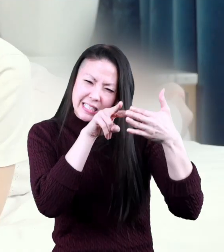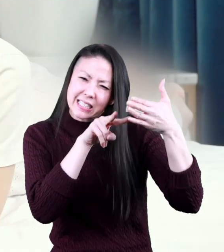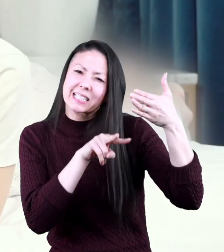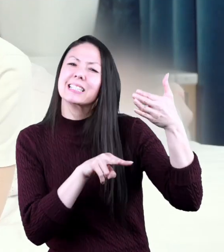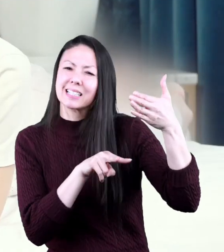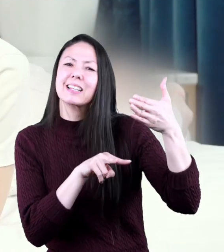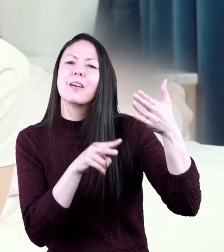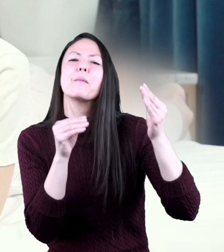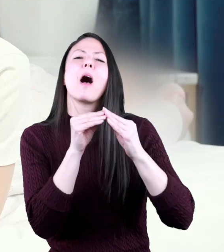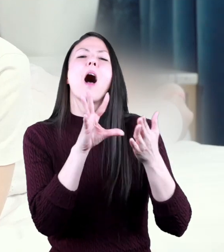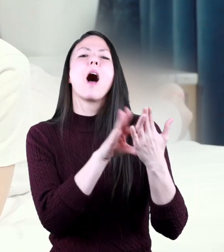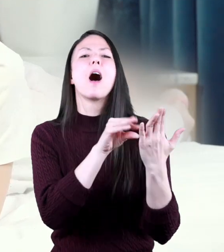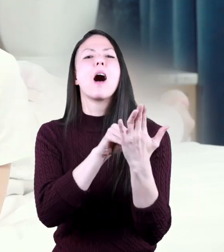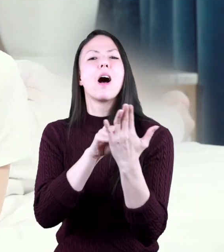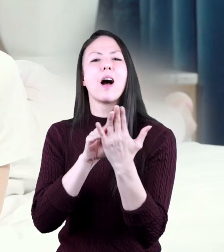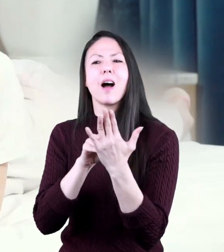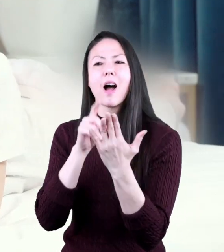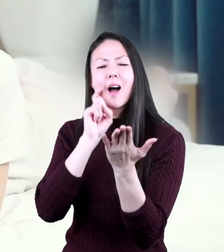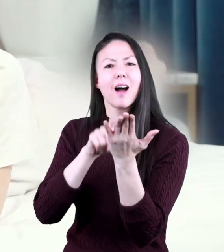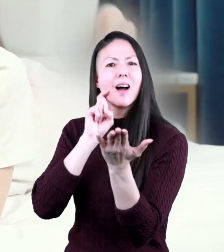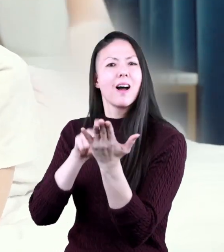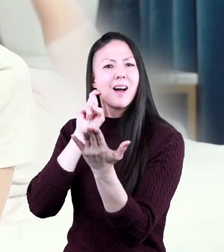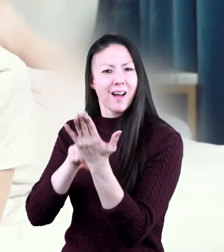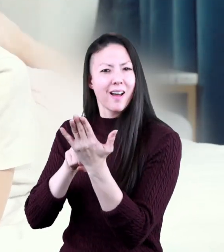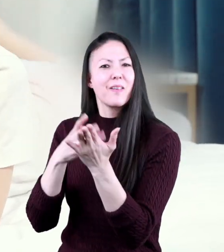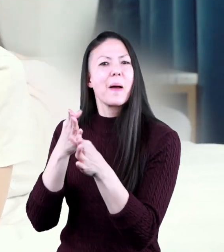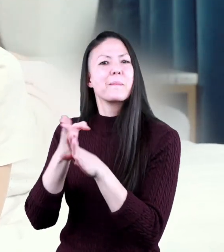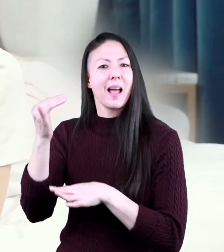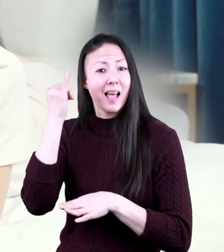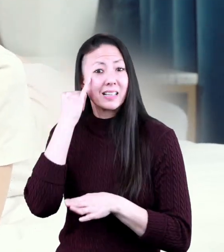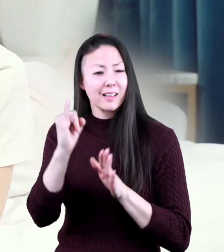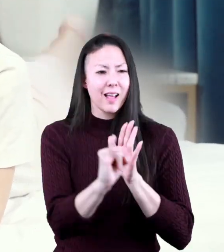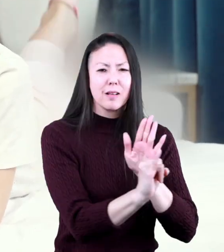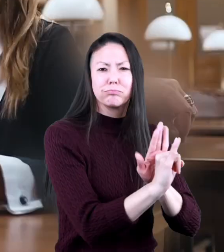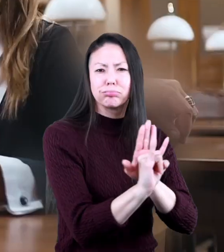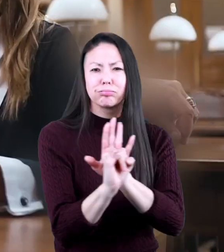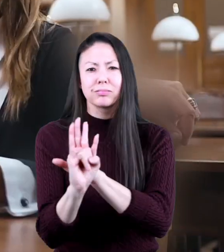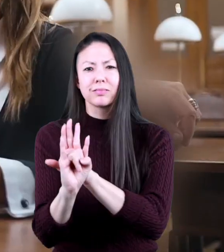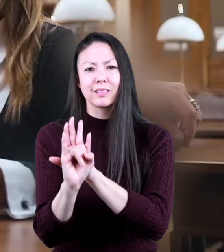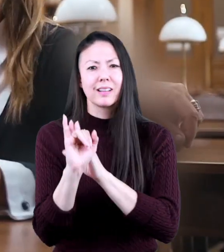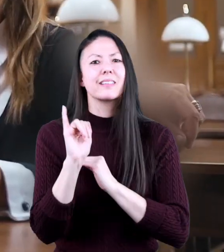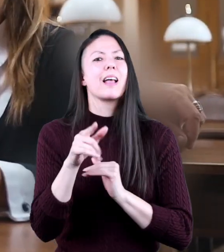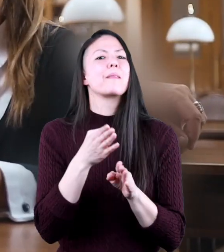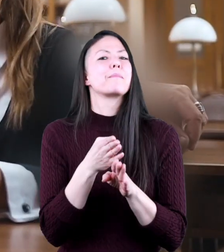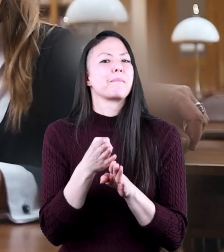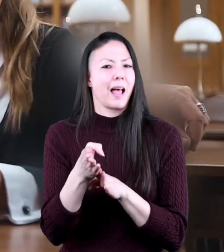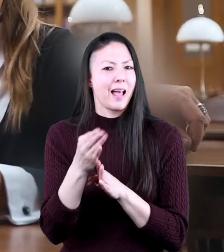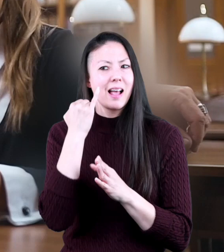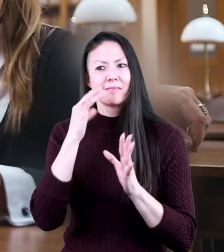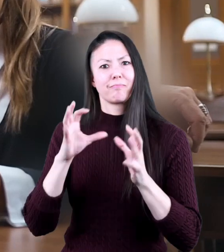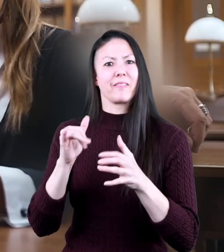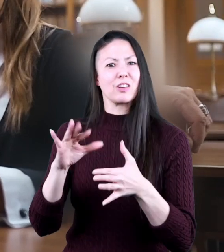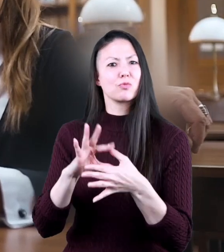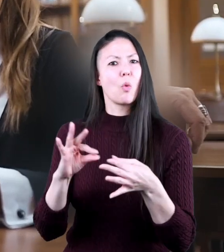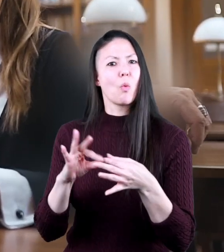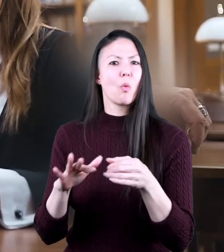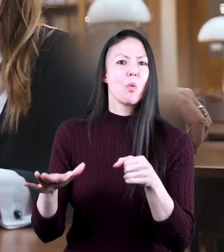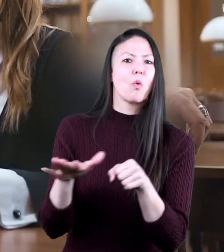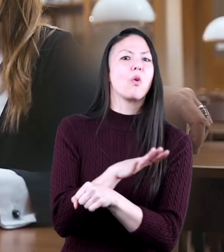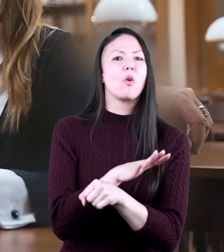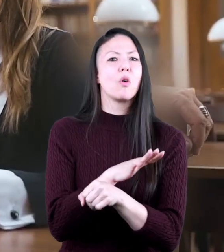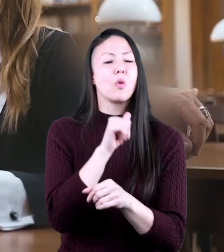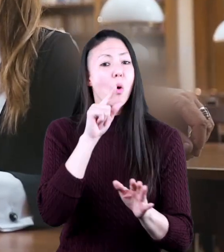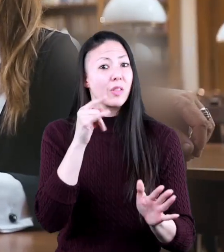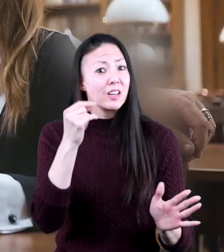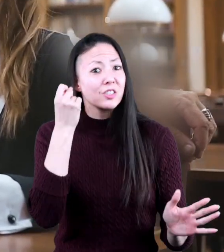more you read, the more you'll learn how to locate the main idea. Identifying the main idea in a story will not